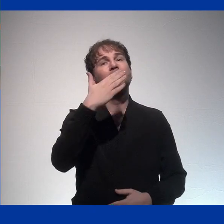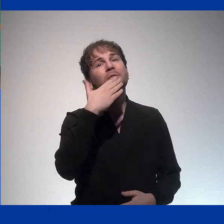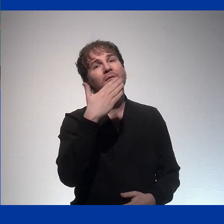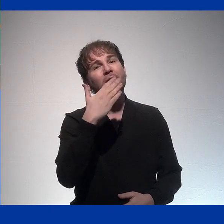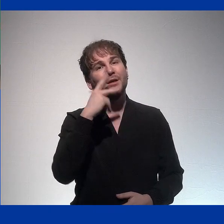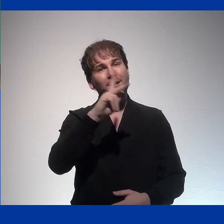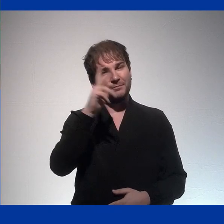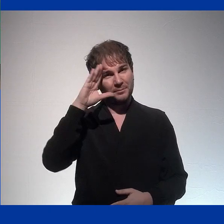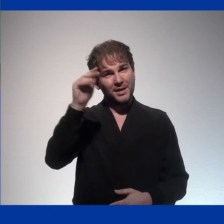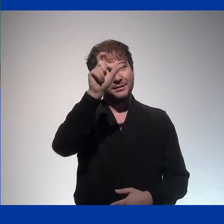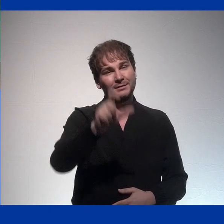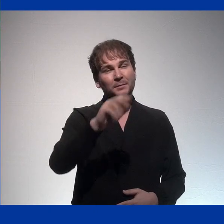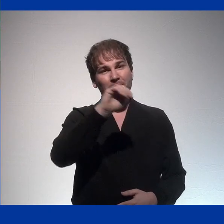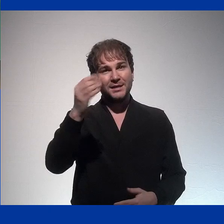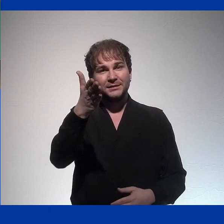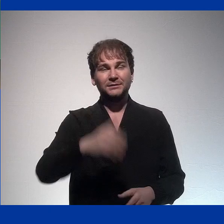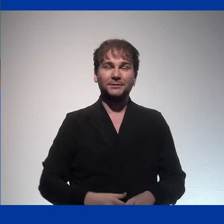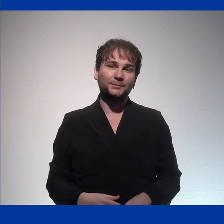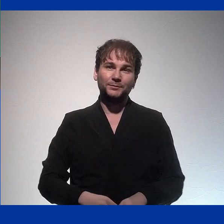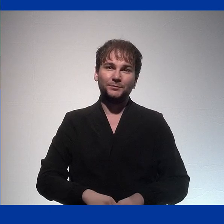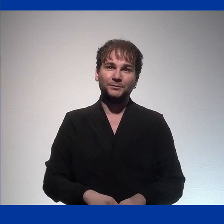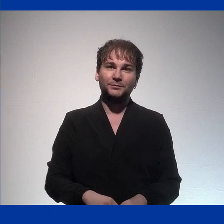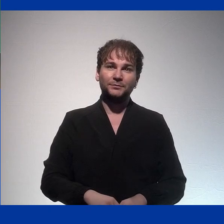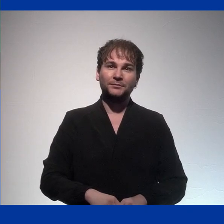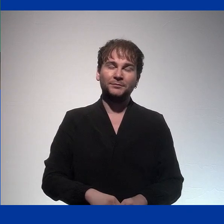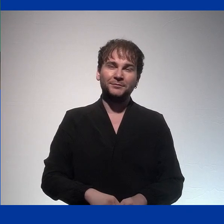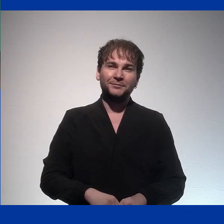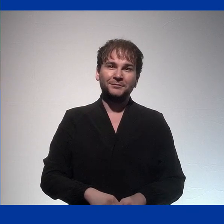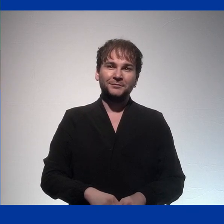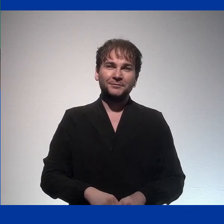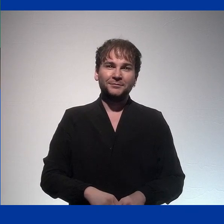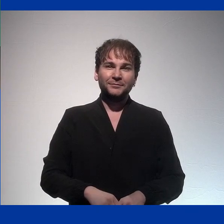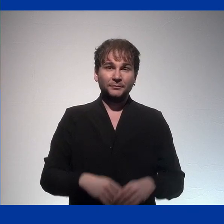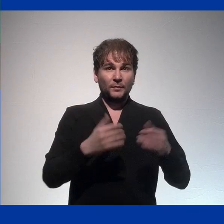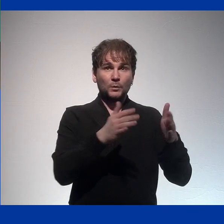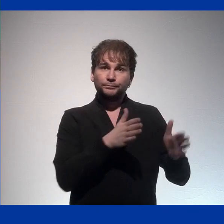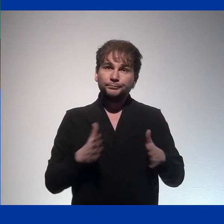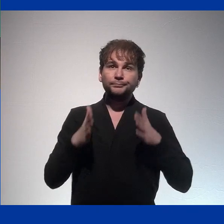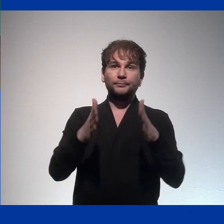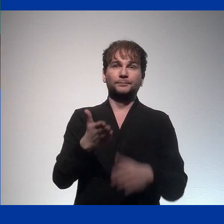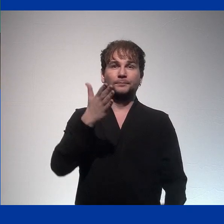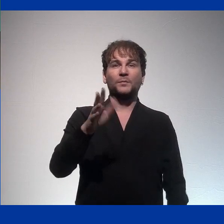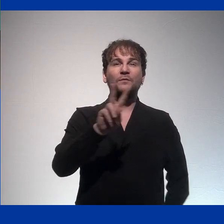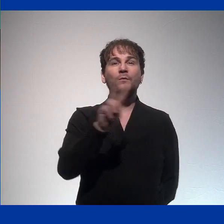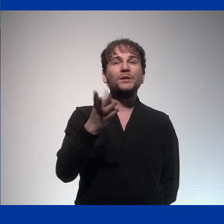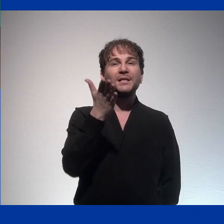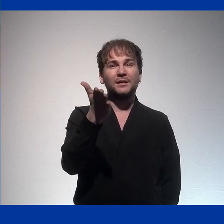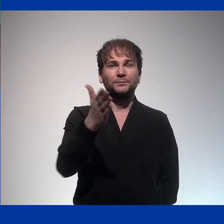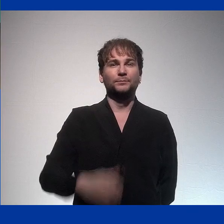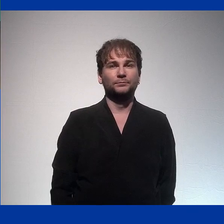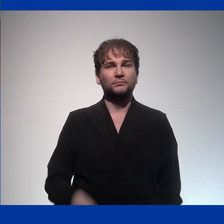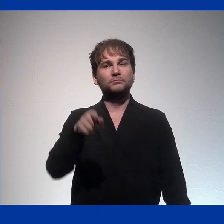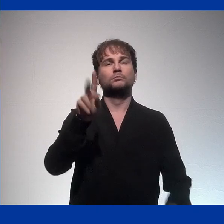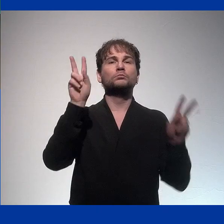we welcome Alexandre Fonseca, freelance trainer. Which impulses do you take away for your work